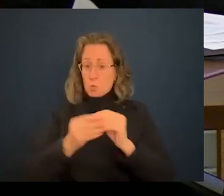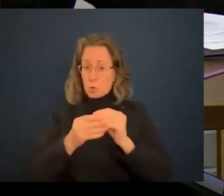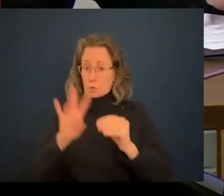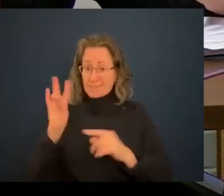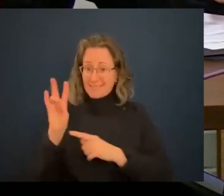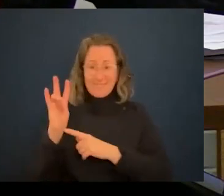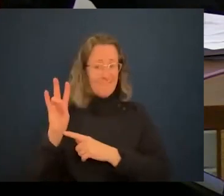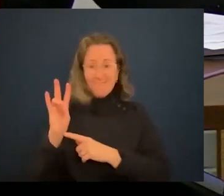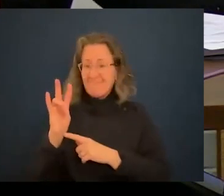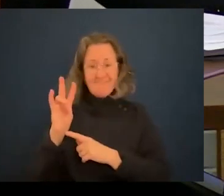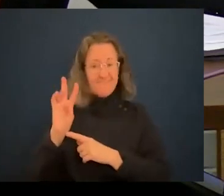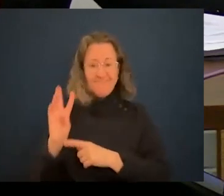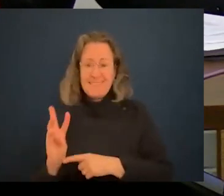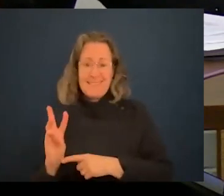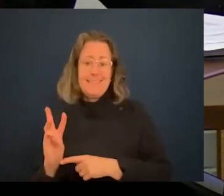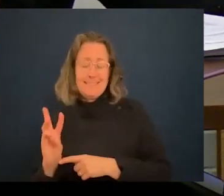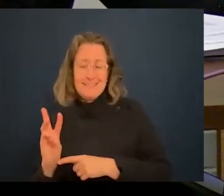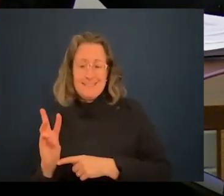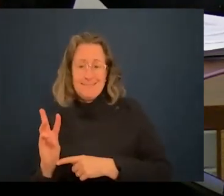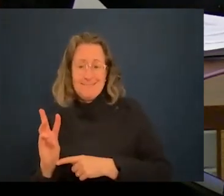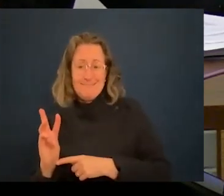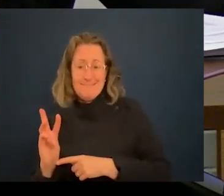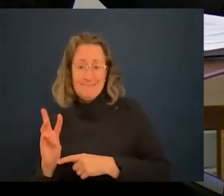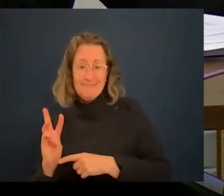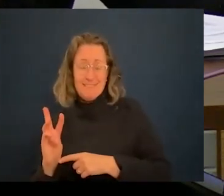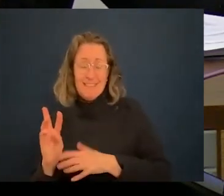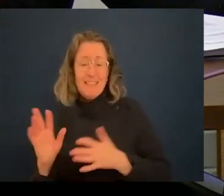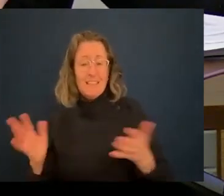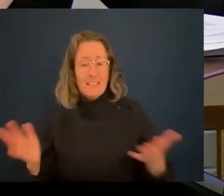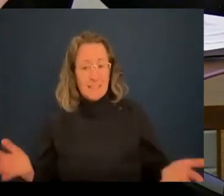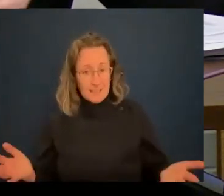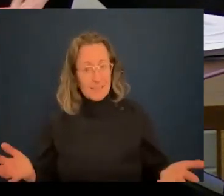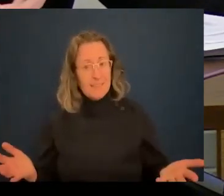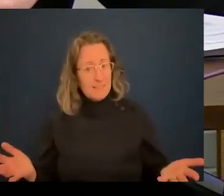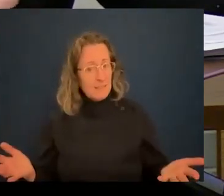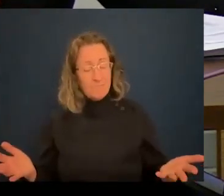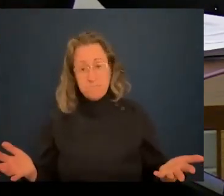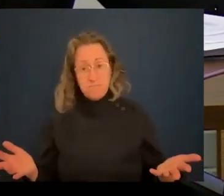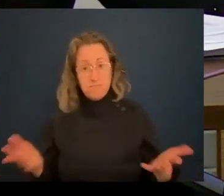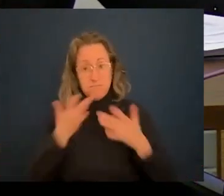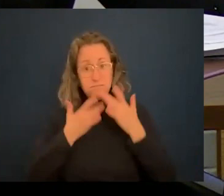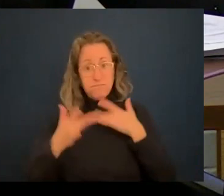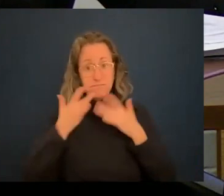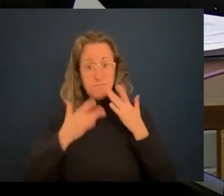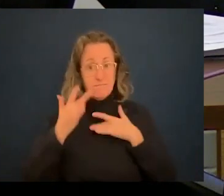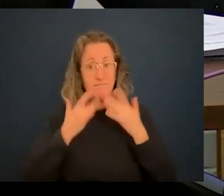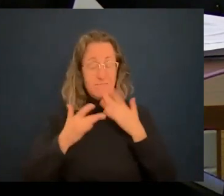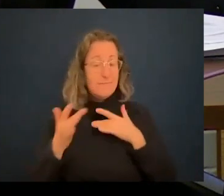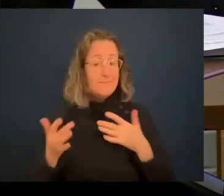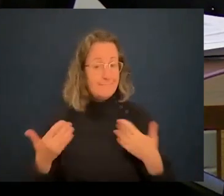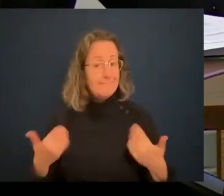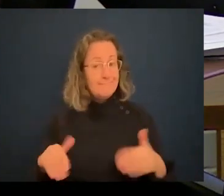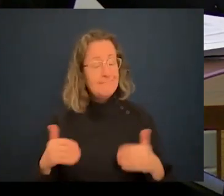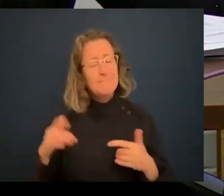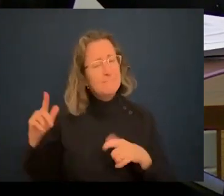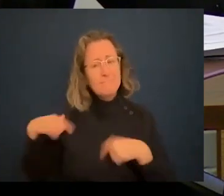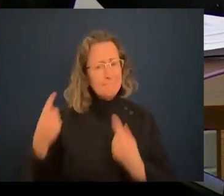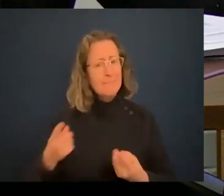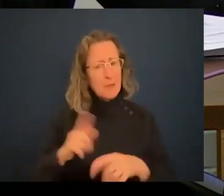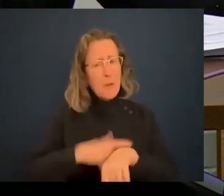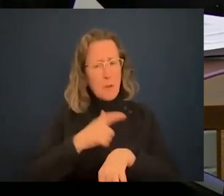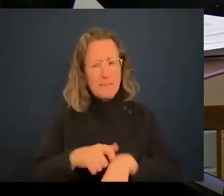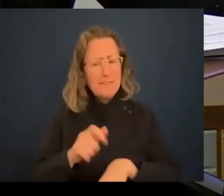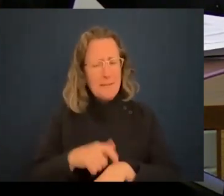minimal that we got this full 70. on it so it's it's it's been an issue for a long time